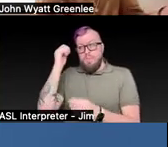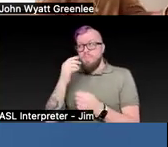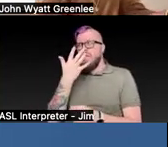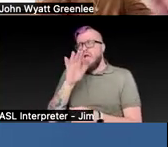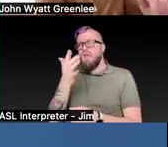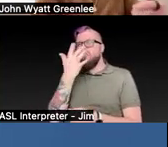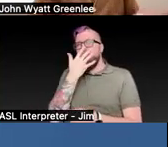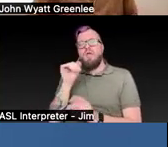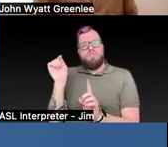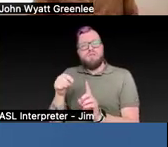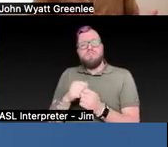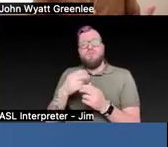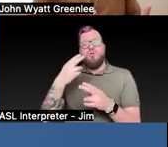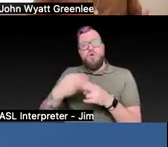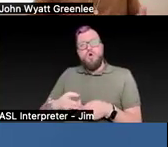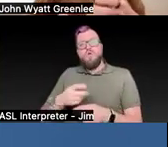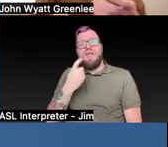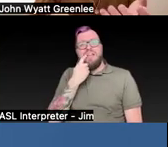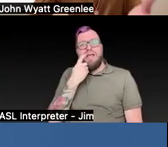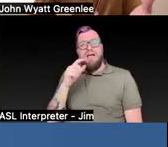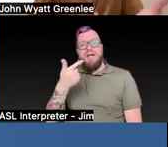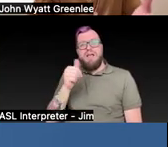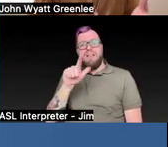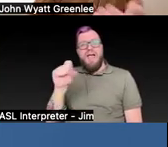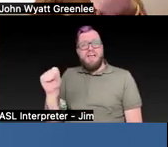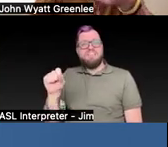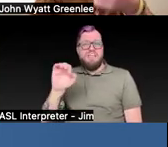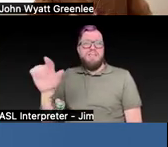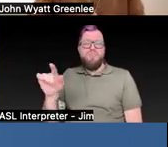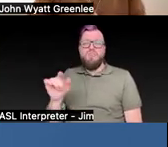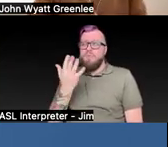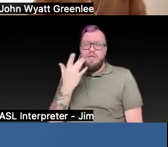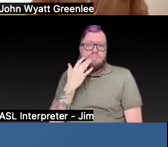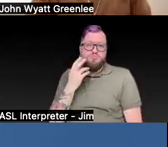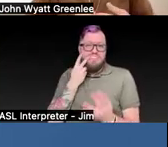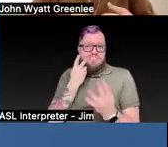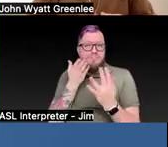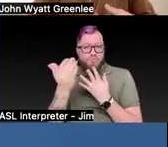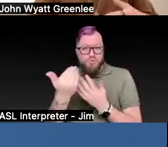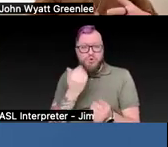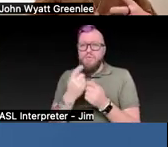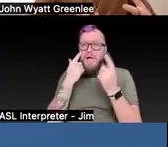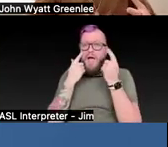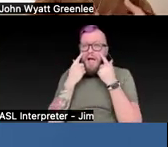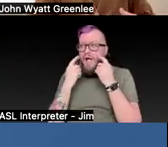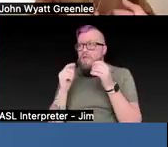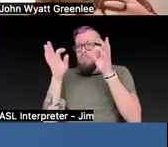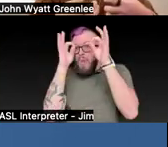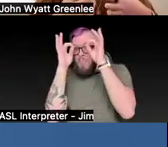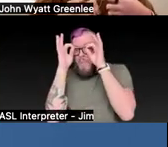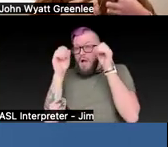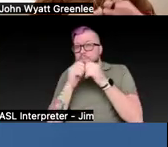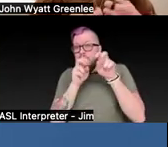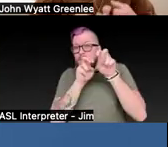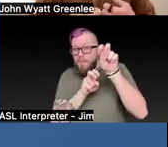And at this stage, they're called a glass eel, which makes sense, right? Because you can see through them. You can, the cute little guy, you can see his eyes, you can see his spine, you can